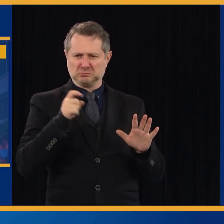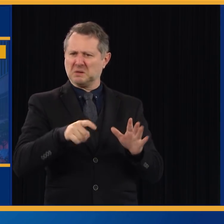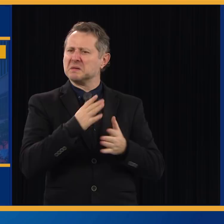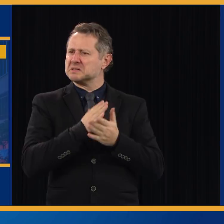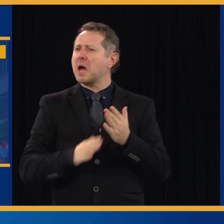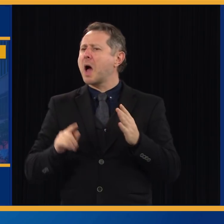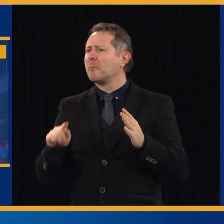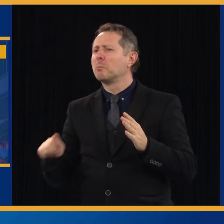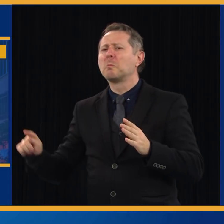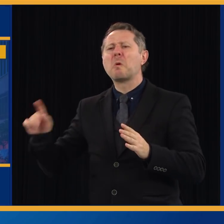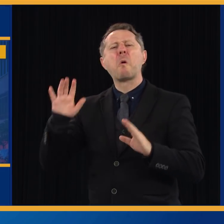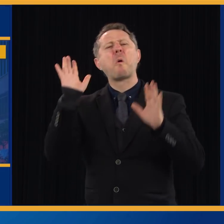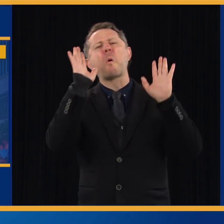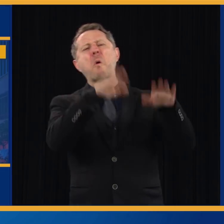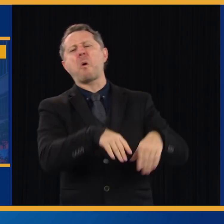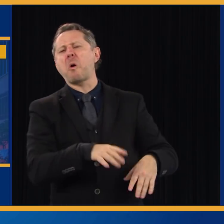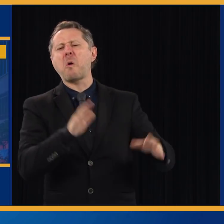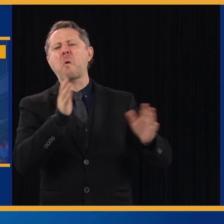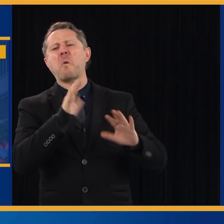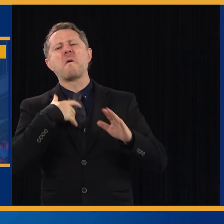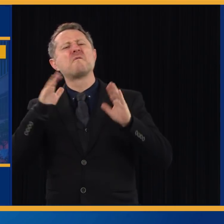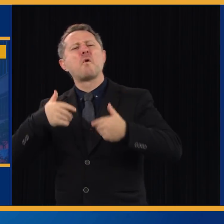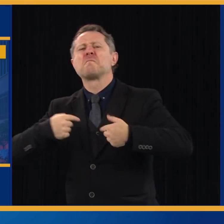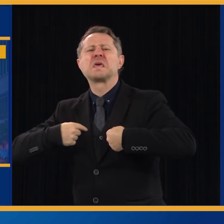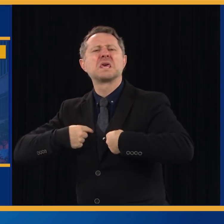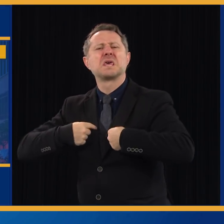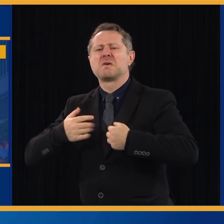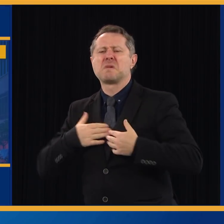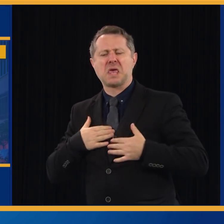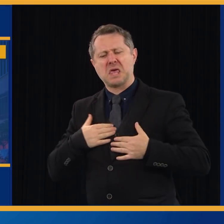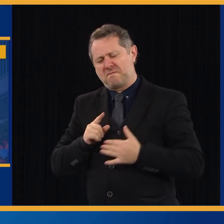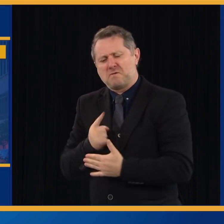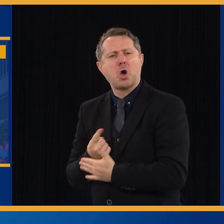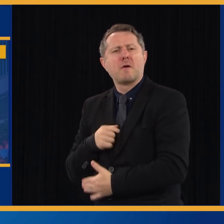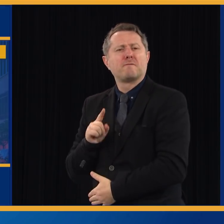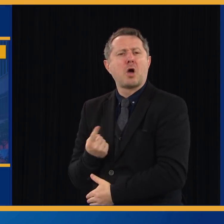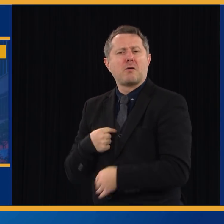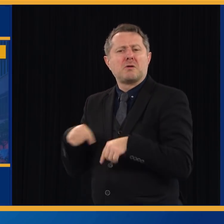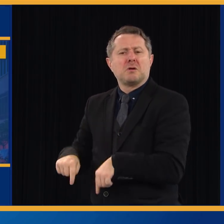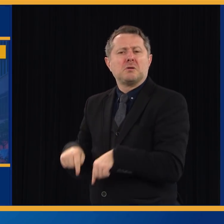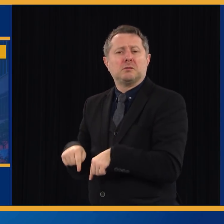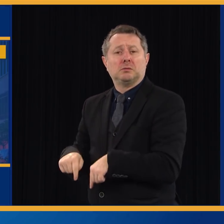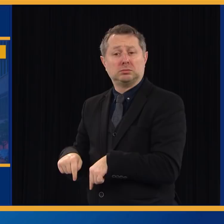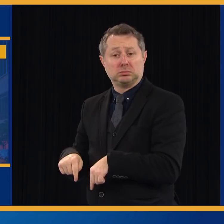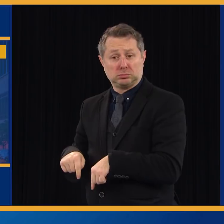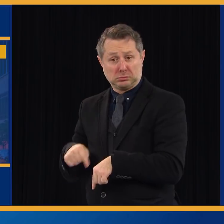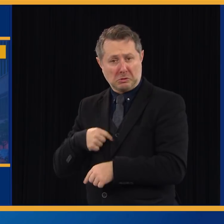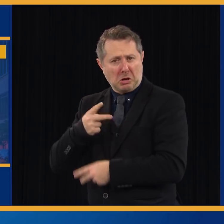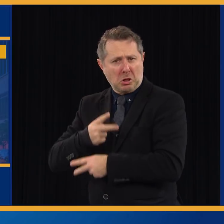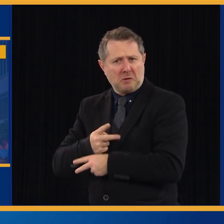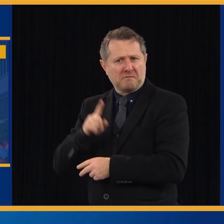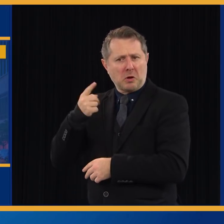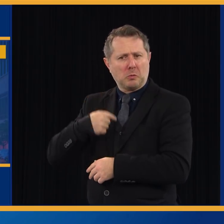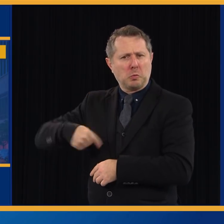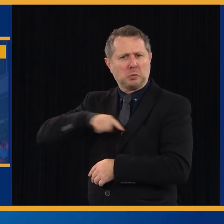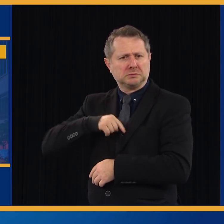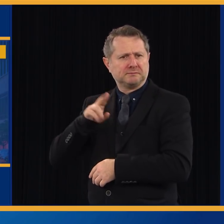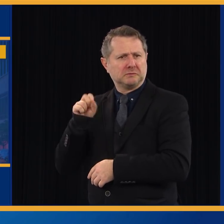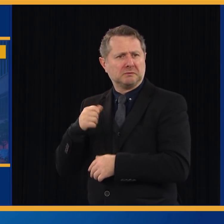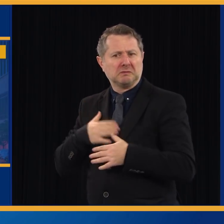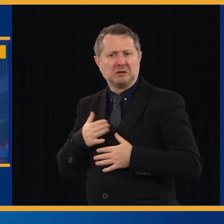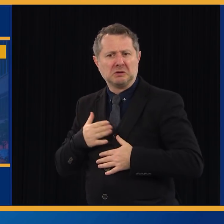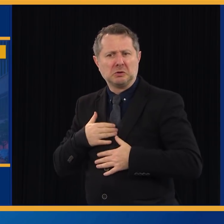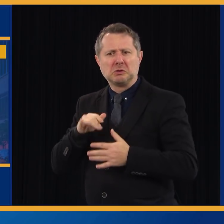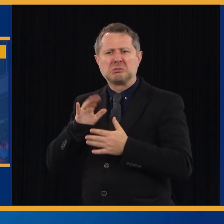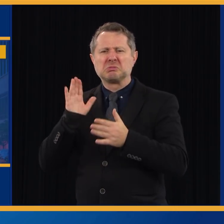that says, no, we have to worry about ourselves. We have to take care of us, and